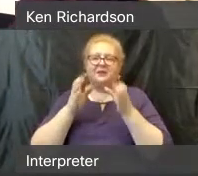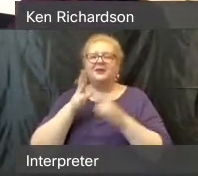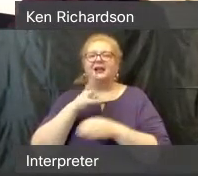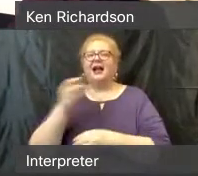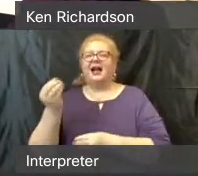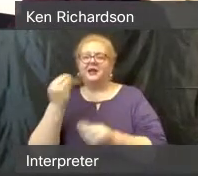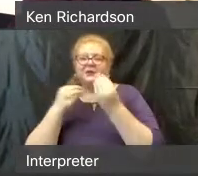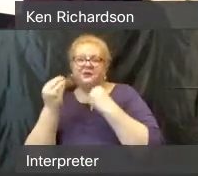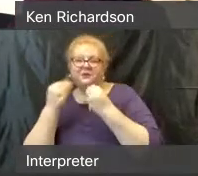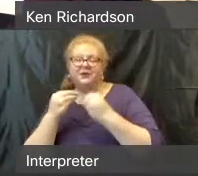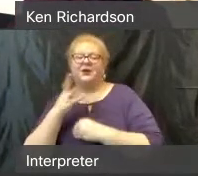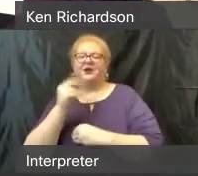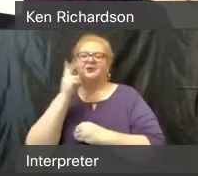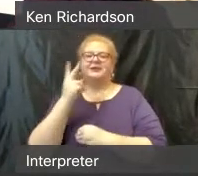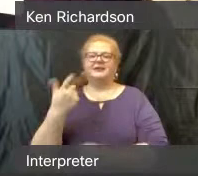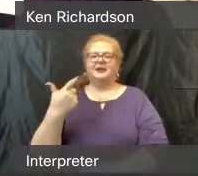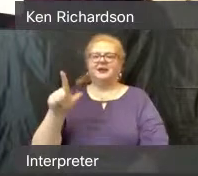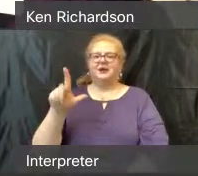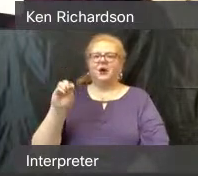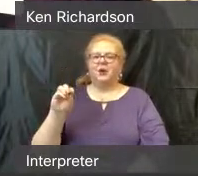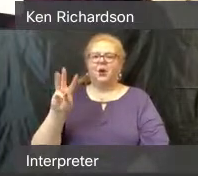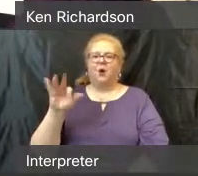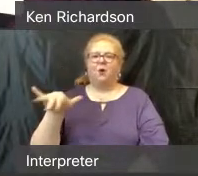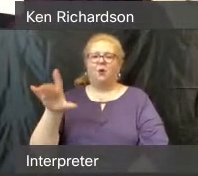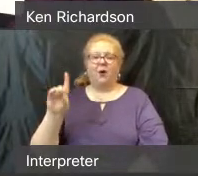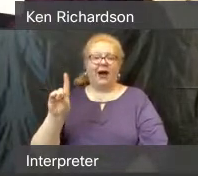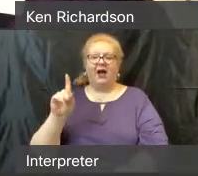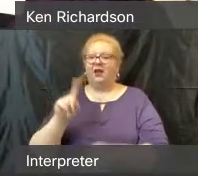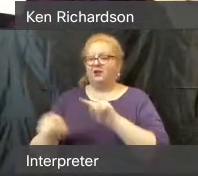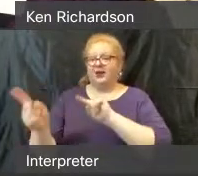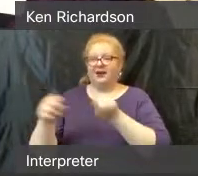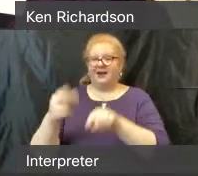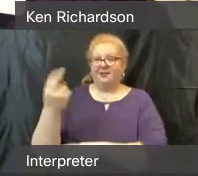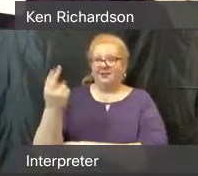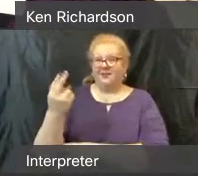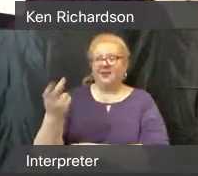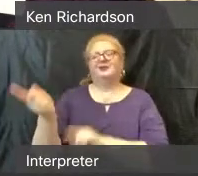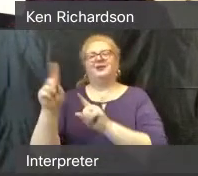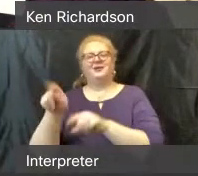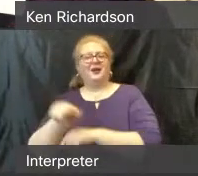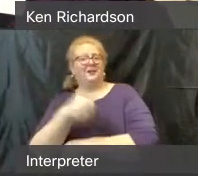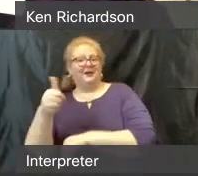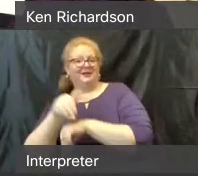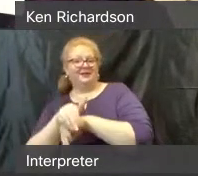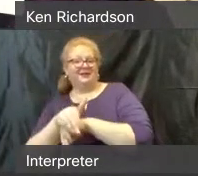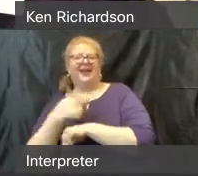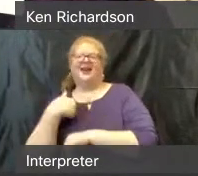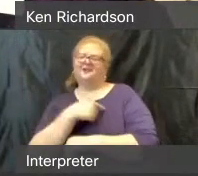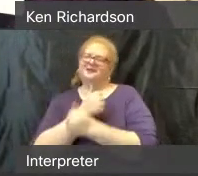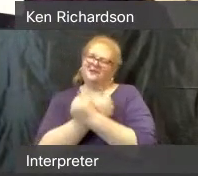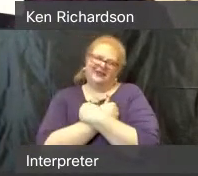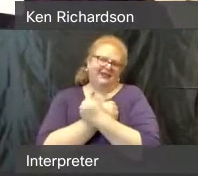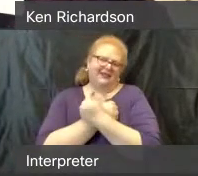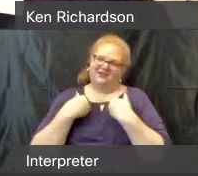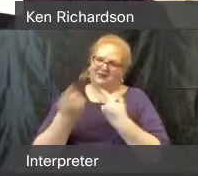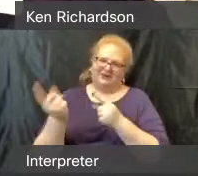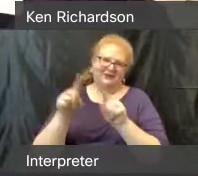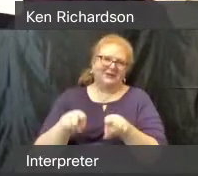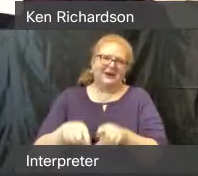And of course, you'll be able to see the Glow Wild event. If you can't make it out on Thursday, if you'd like to come out any other night, we would love to have you. Thank you so much.